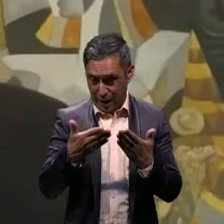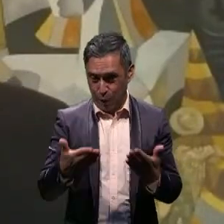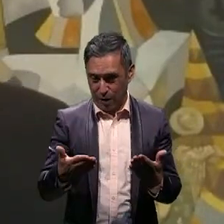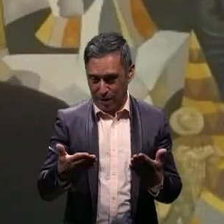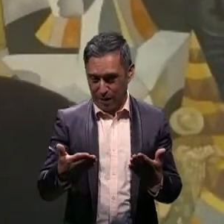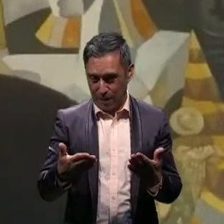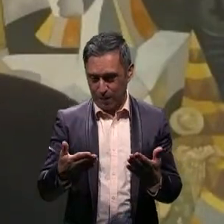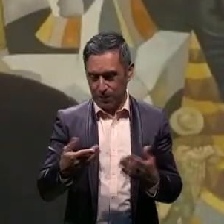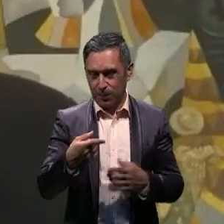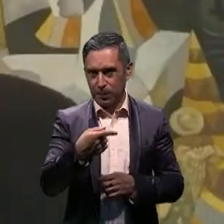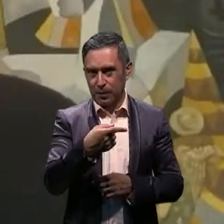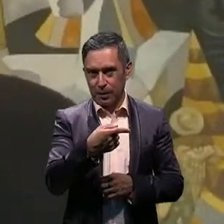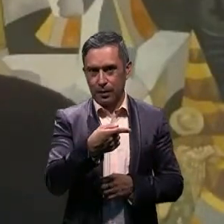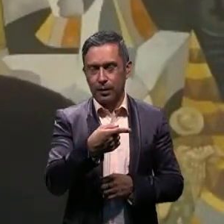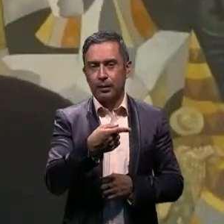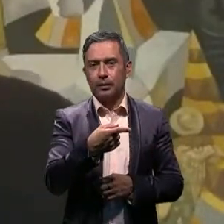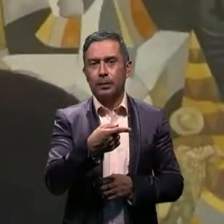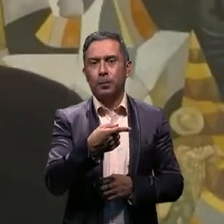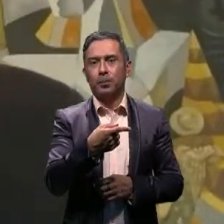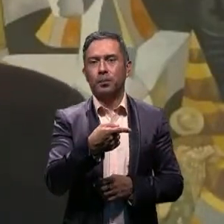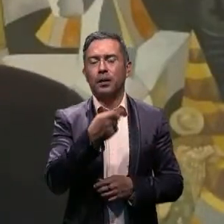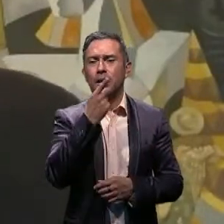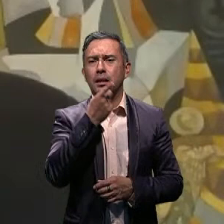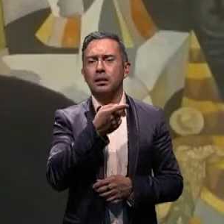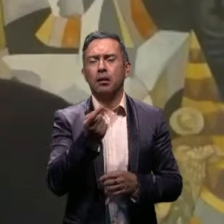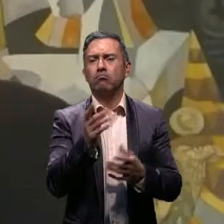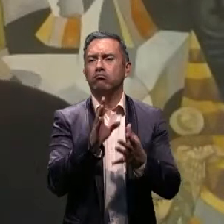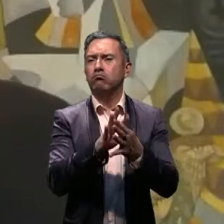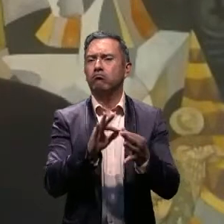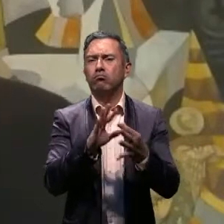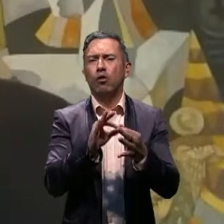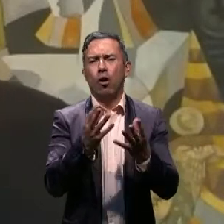we are in times of